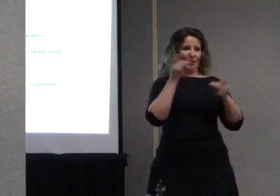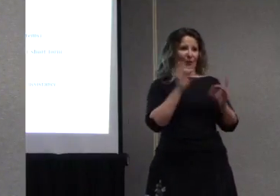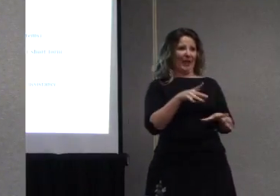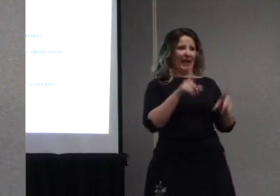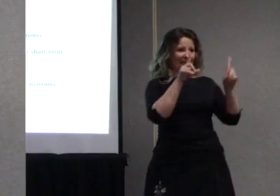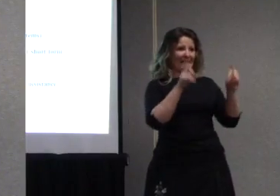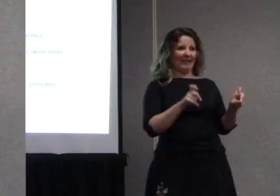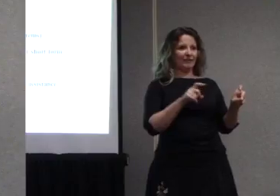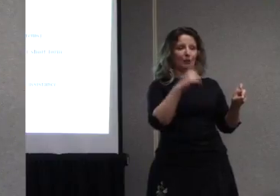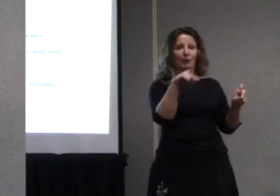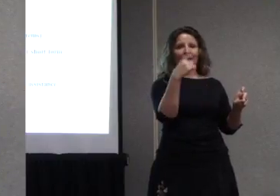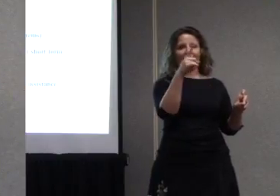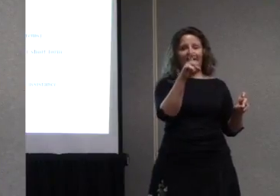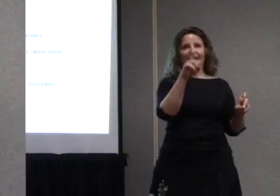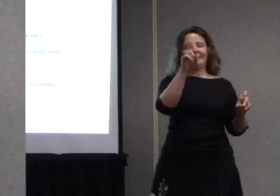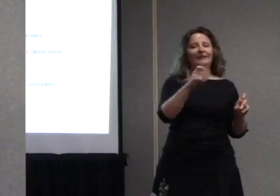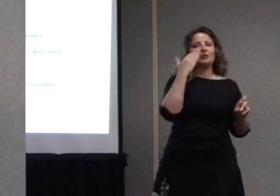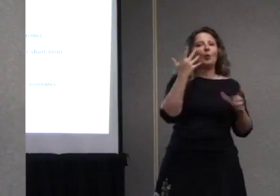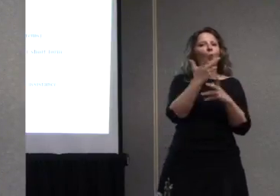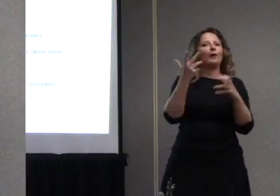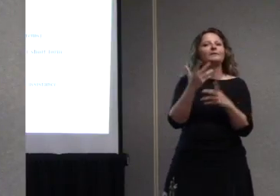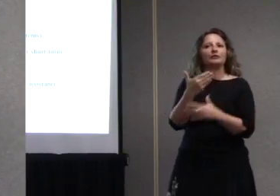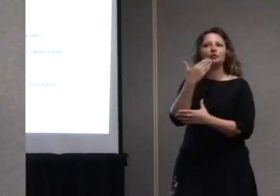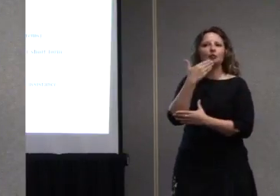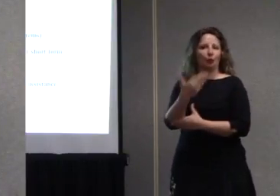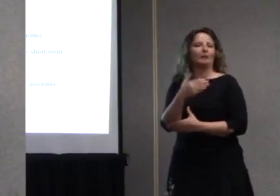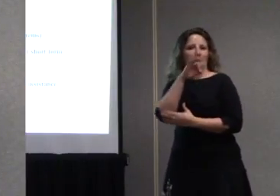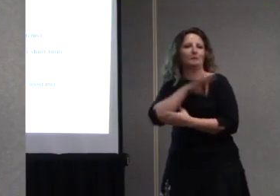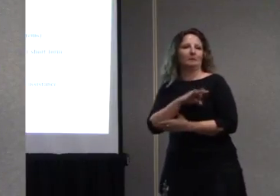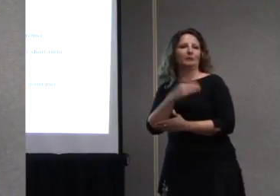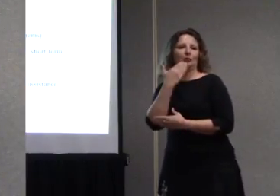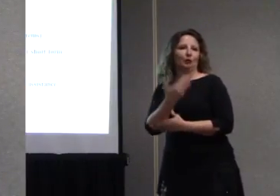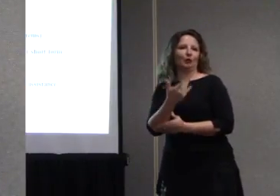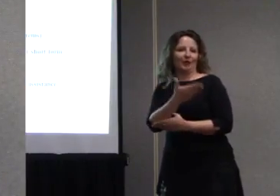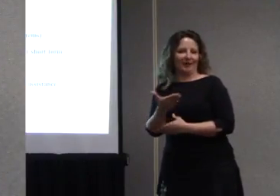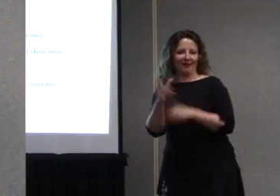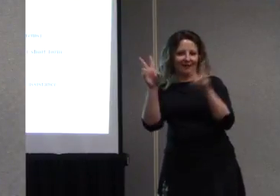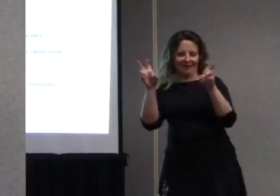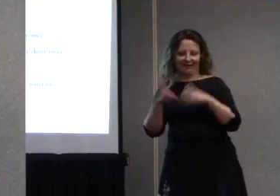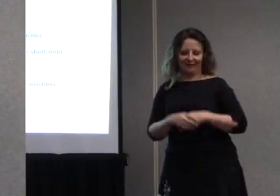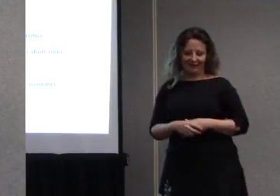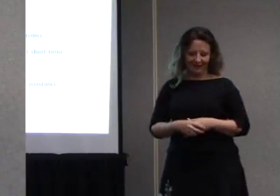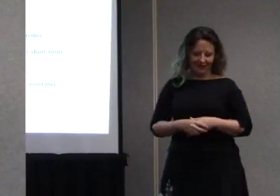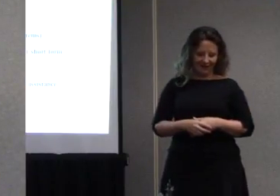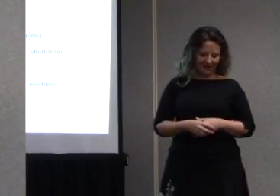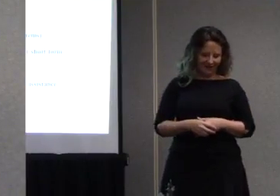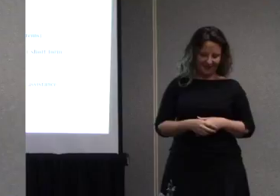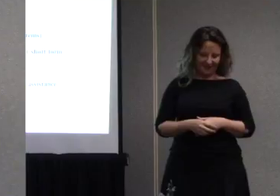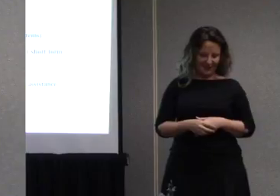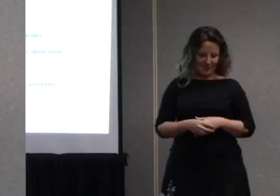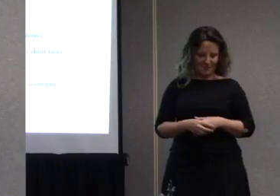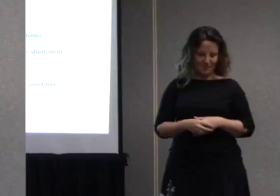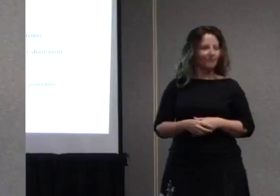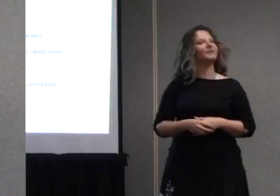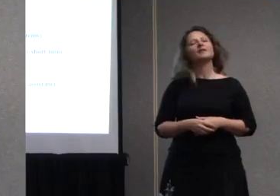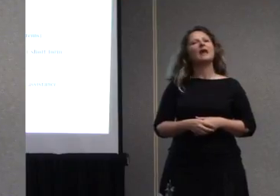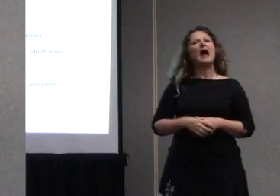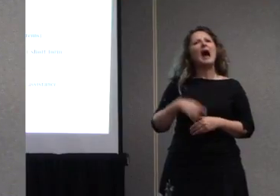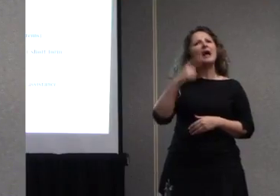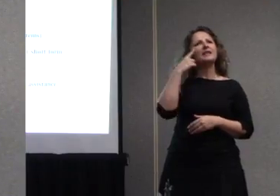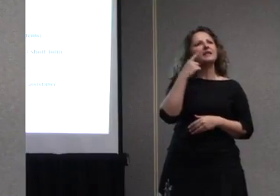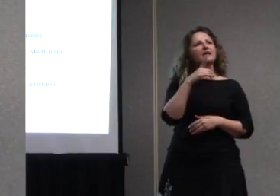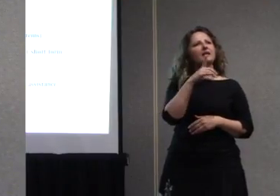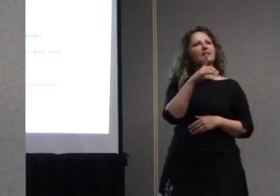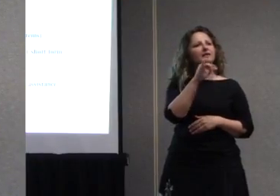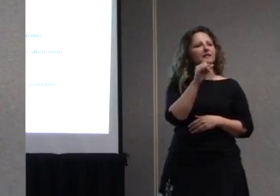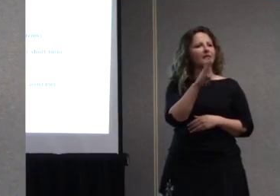part of the test, just know it's a good thing. And it will help you. And then we talked one time about one of the things that I